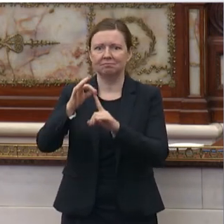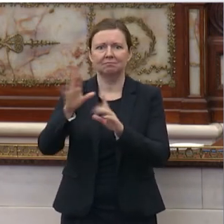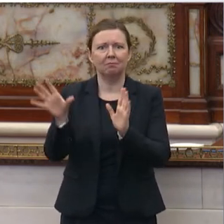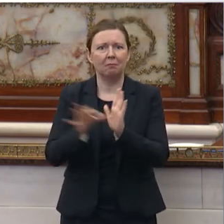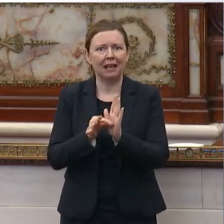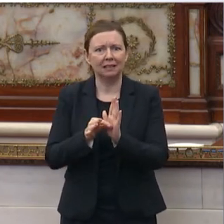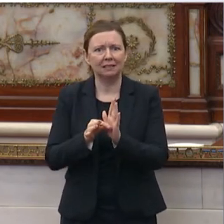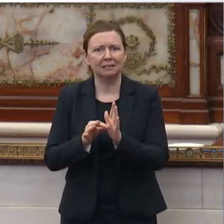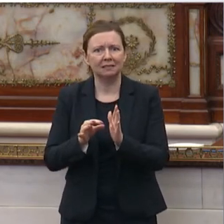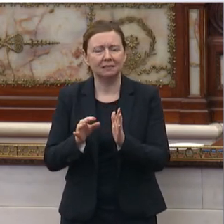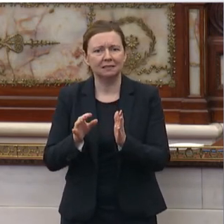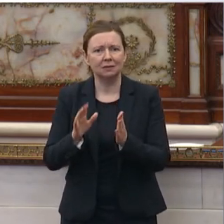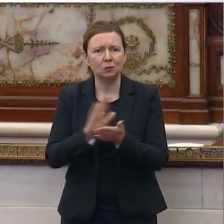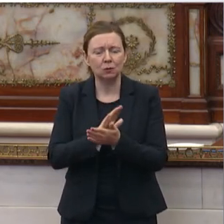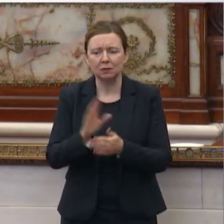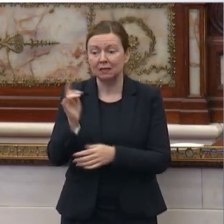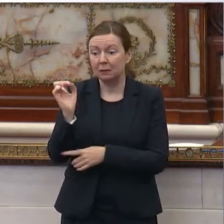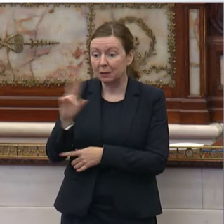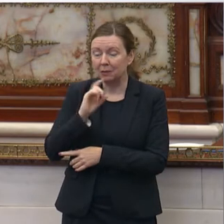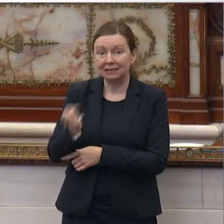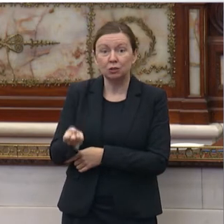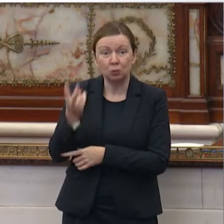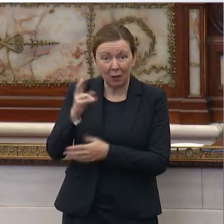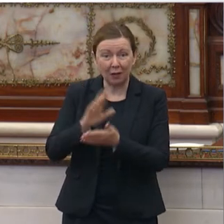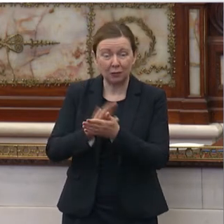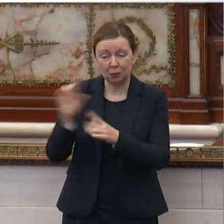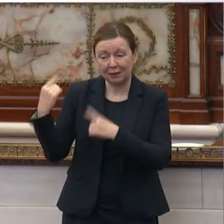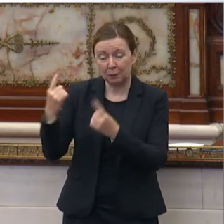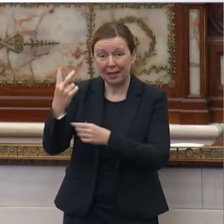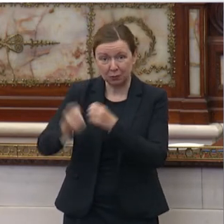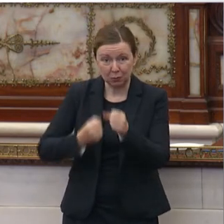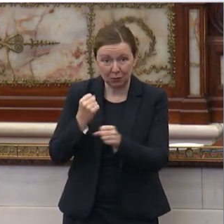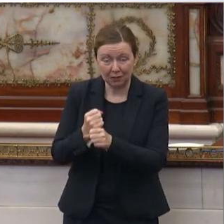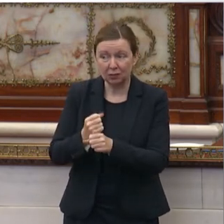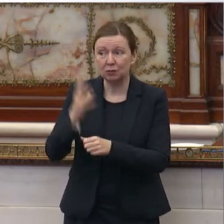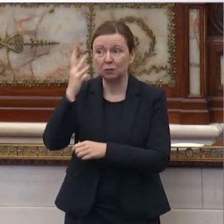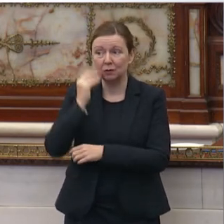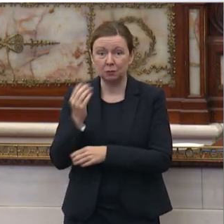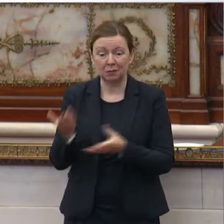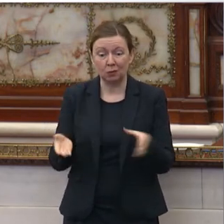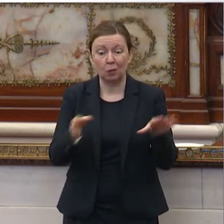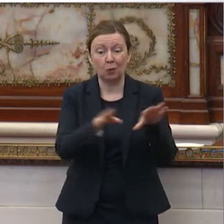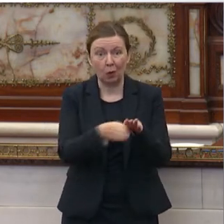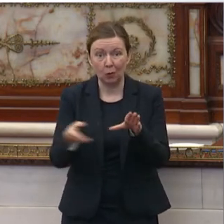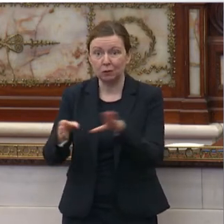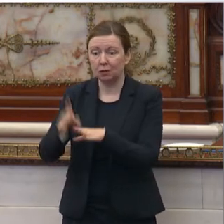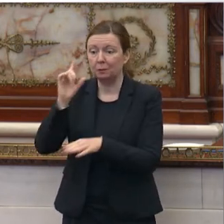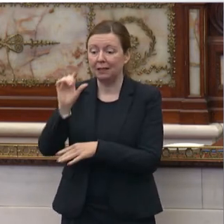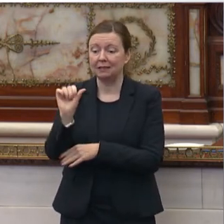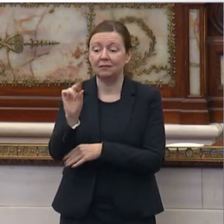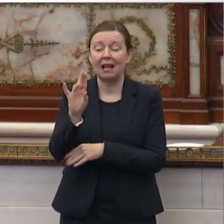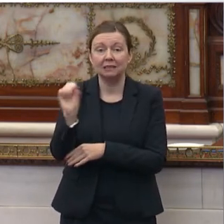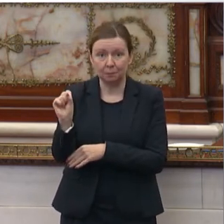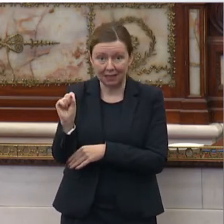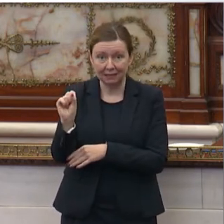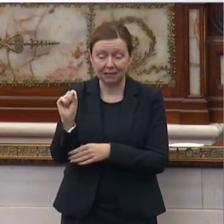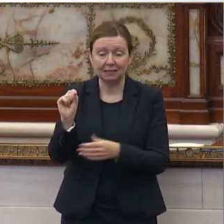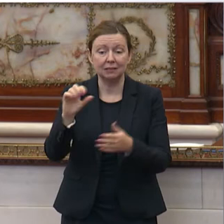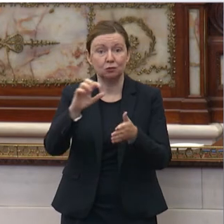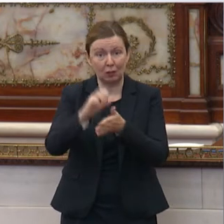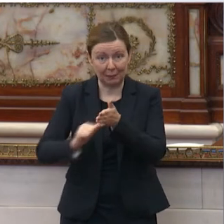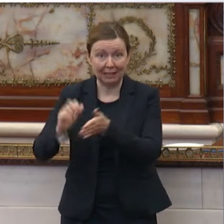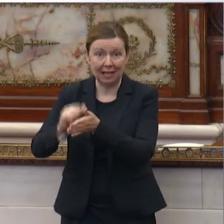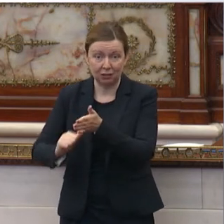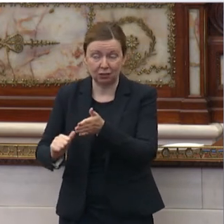schools. Bieber is the 12th school in the past 2 years to experience closure due to asbestos remediation, which